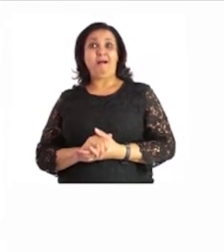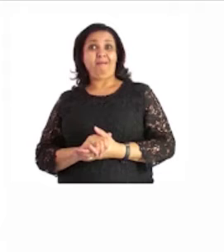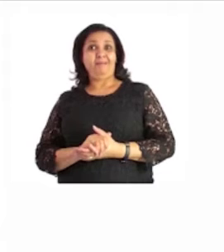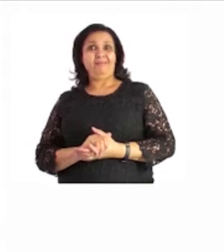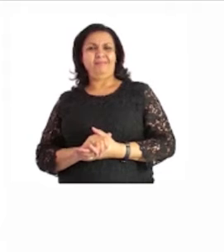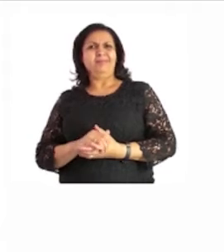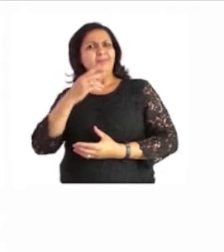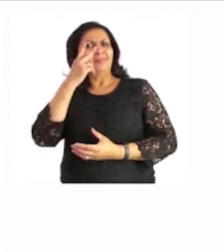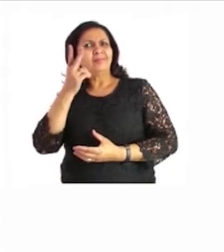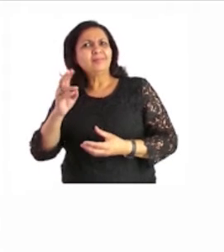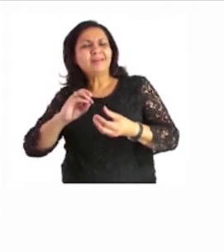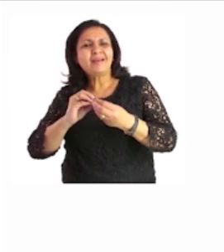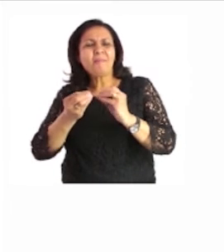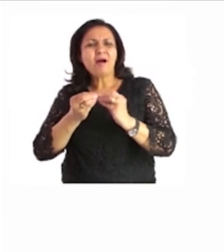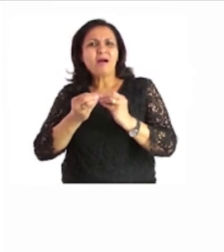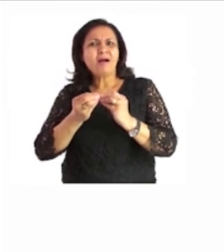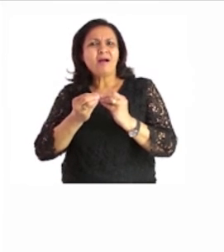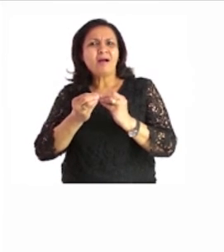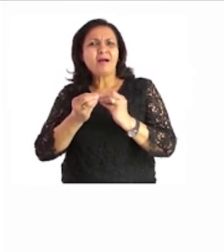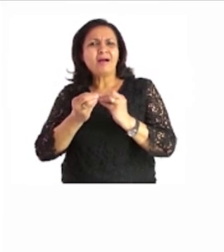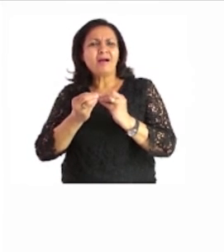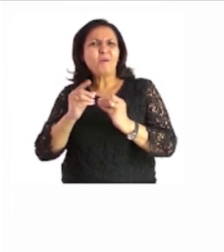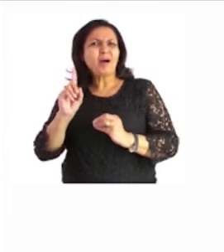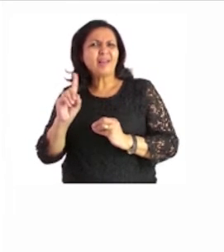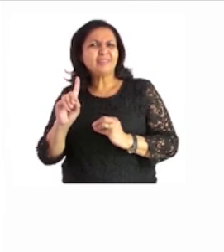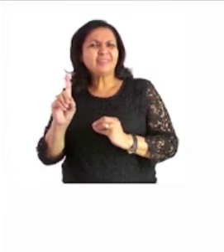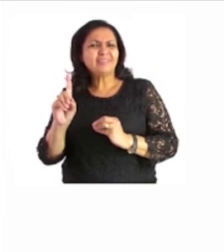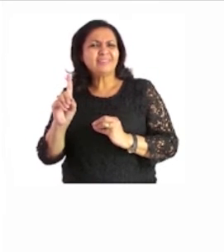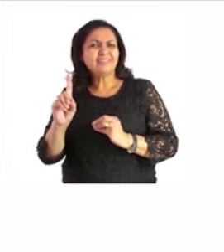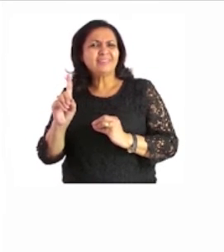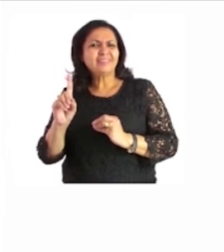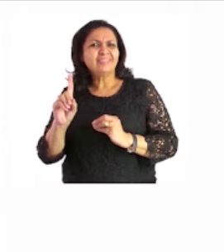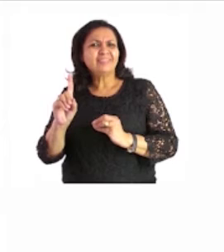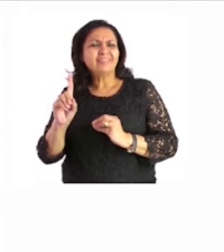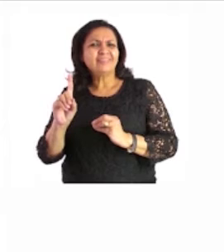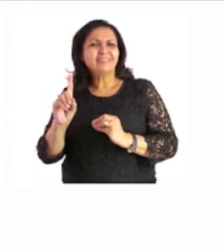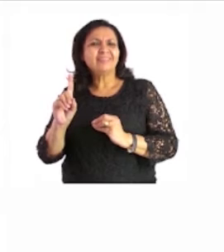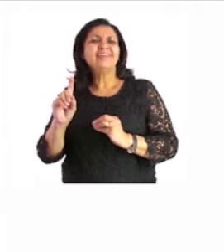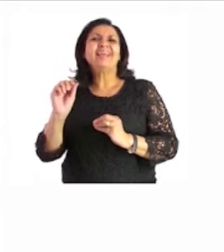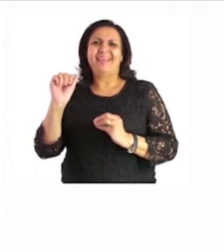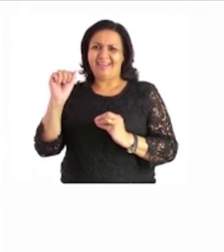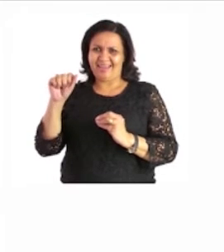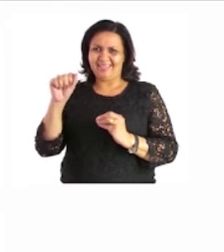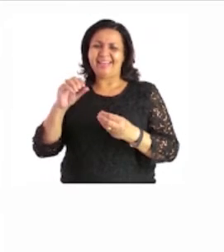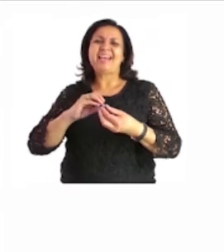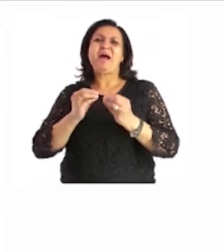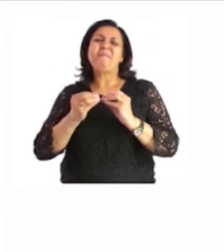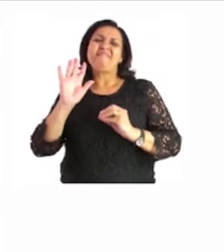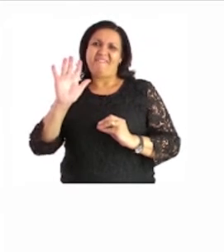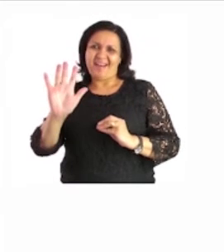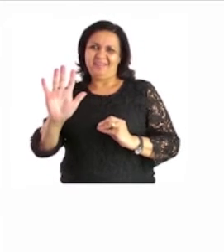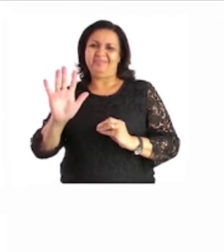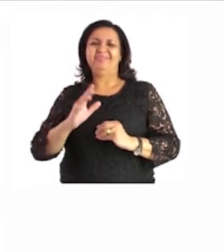Wow, look at that number. Who can tell me what number that is? That is number